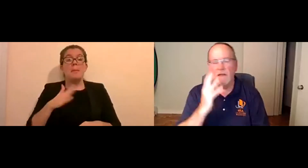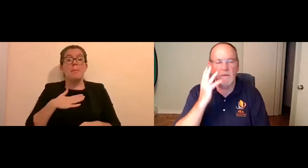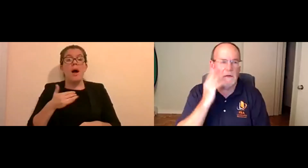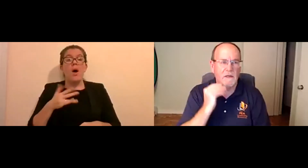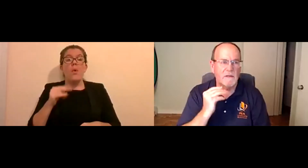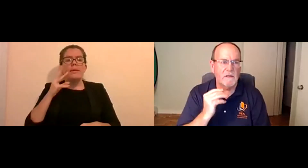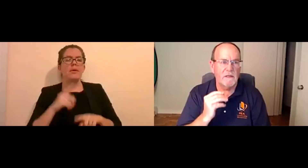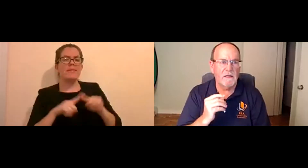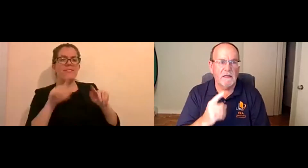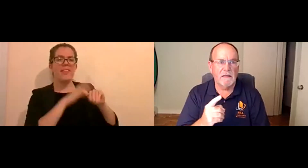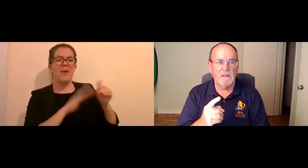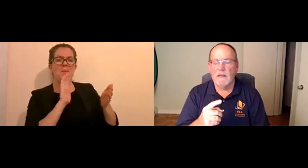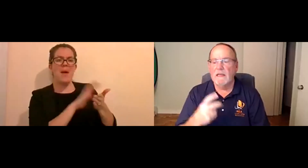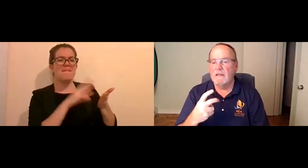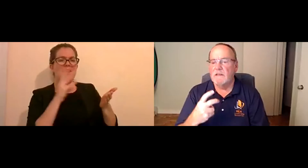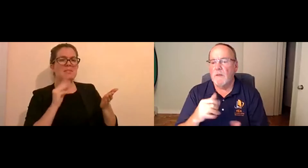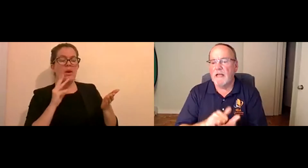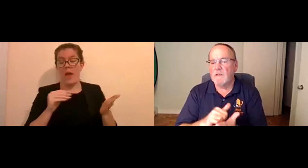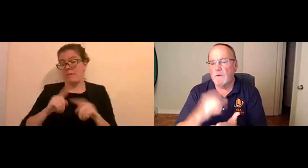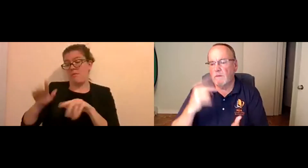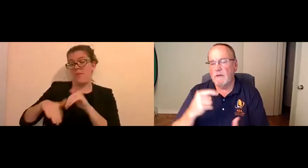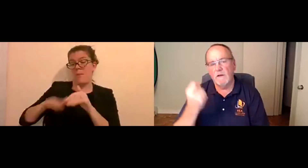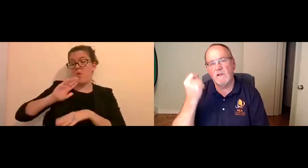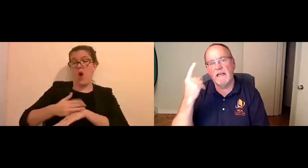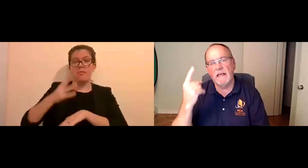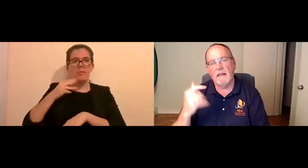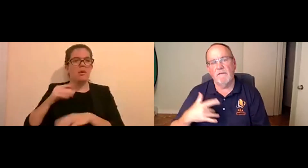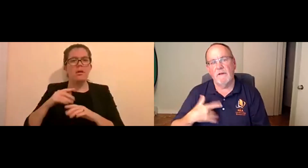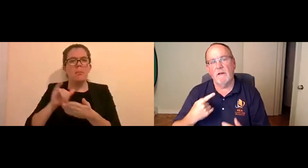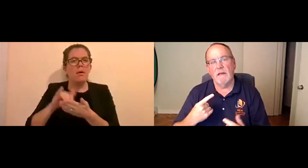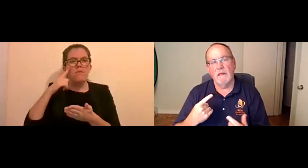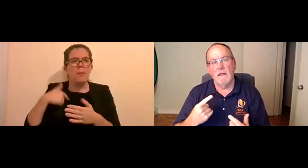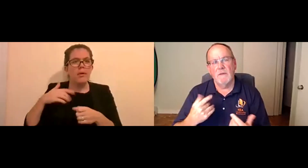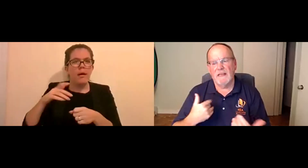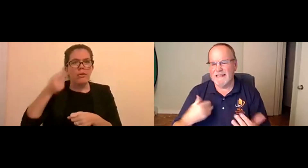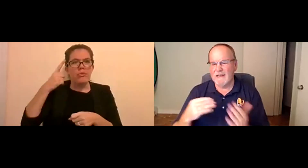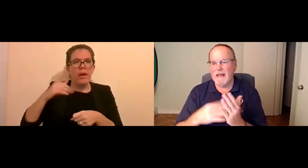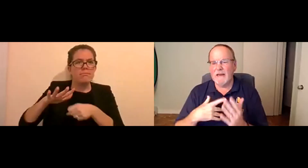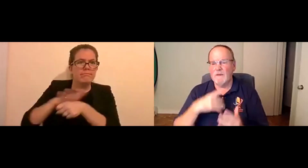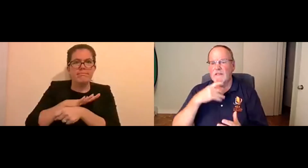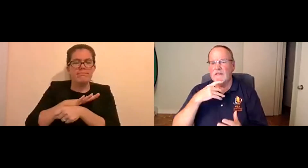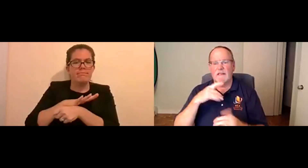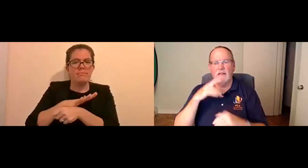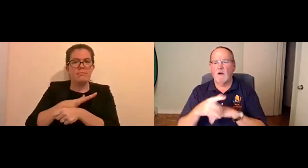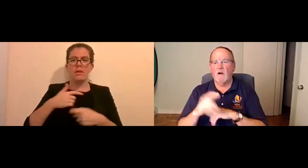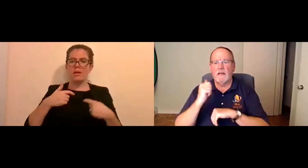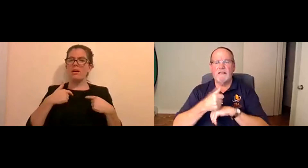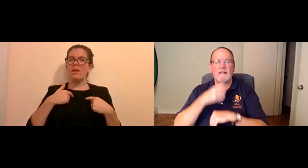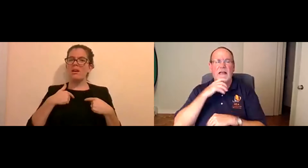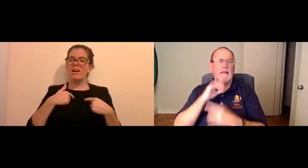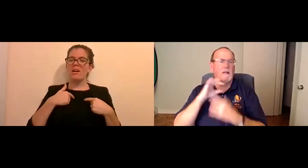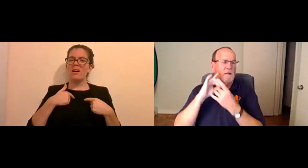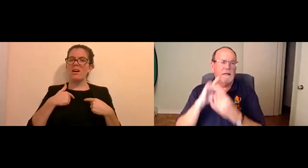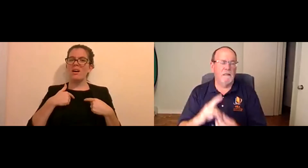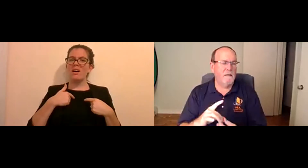her experience, and it's impossible for me to understand that feeling, because again, mine was kind of early